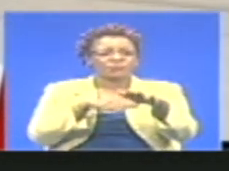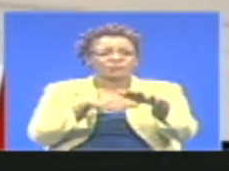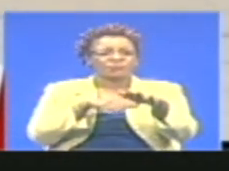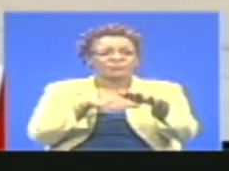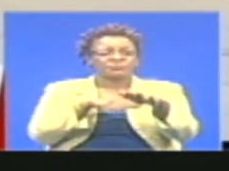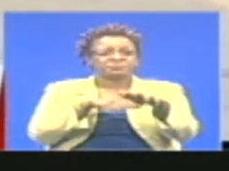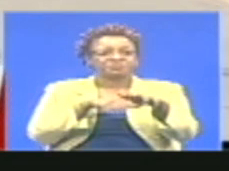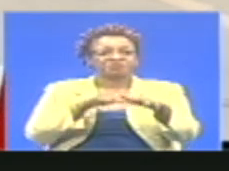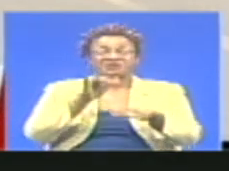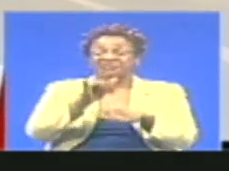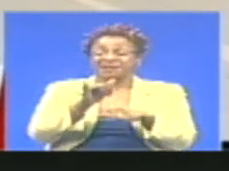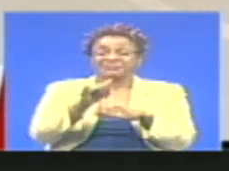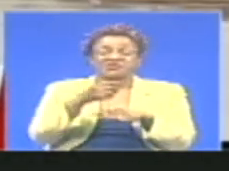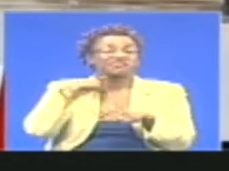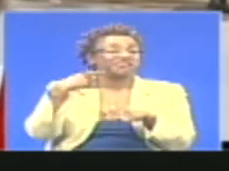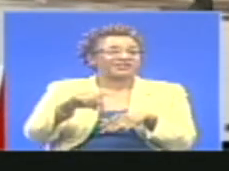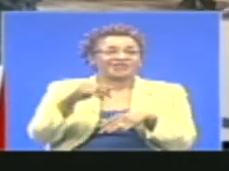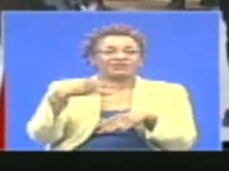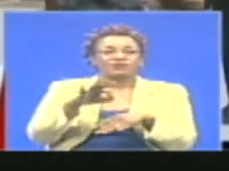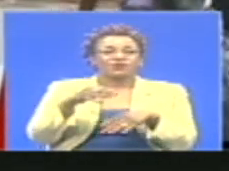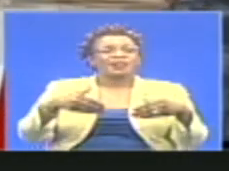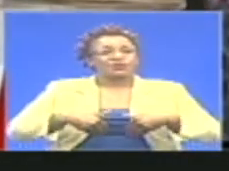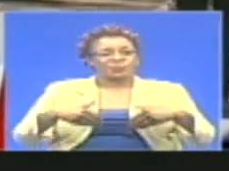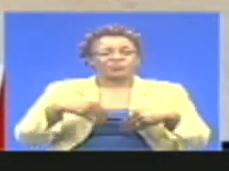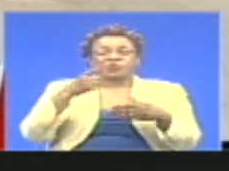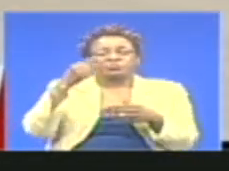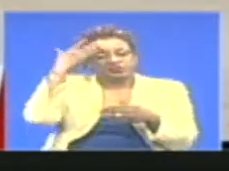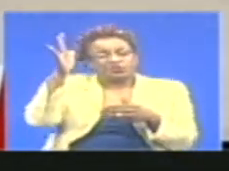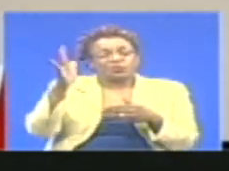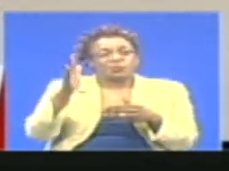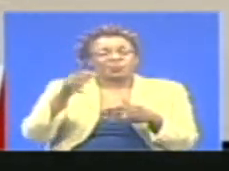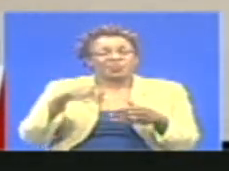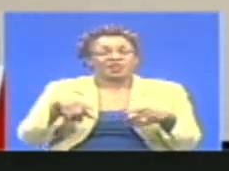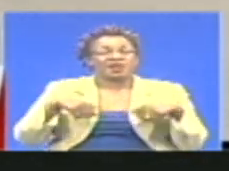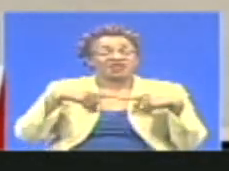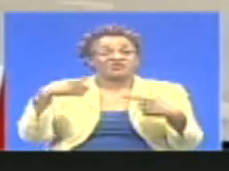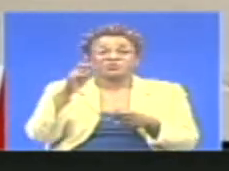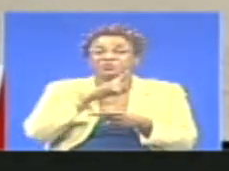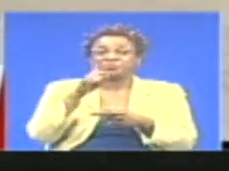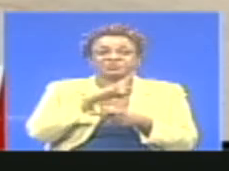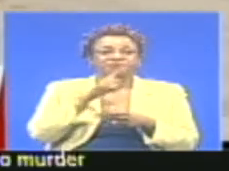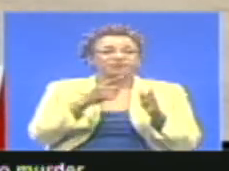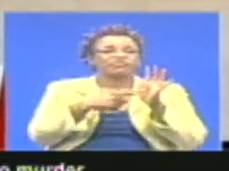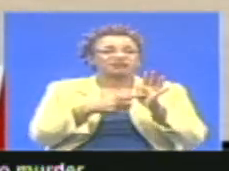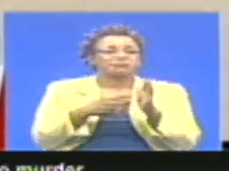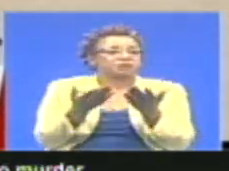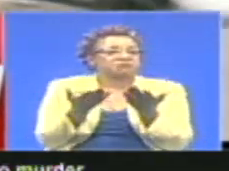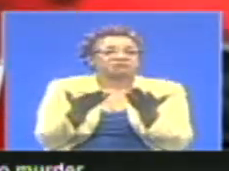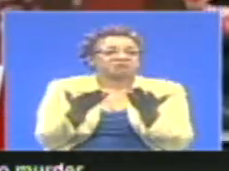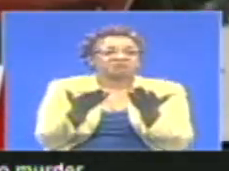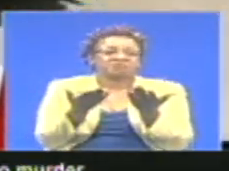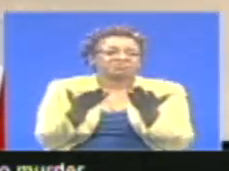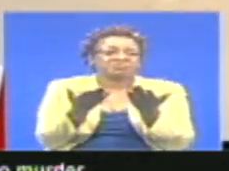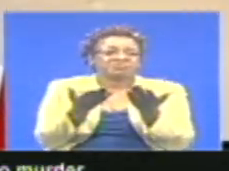It seemed fun for the youth, who were oblivious of the danger they were exposing themselves to. For instance, this young man will be telling